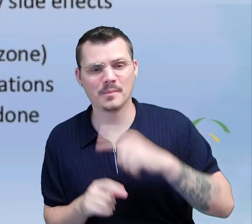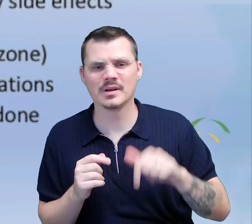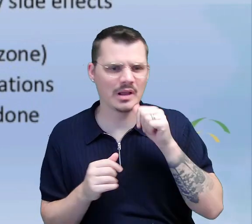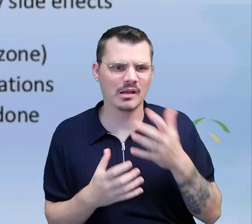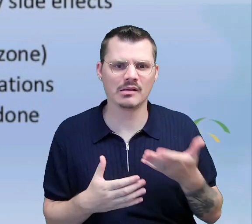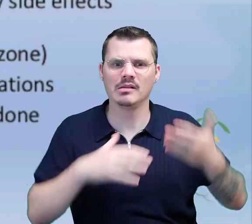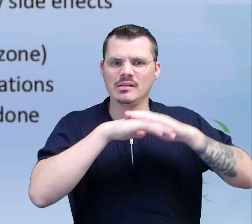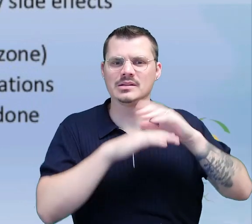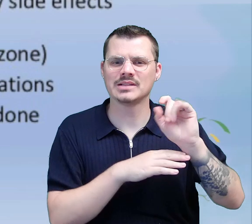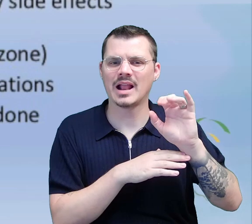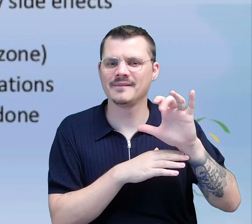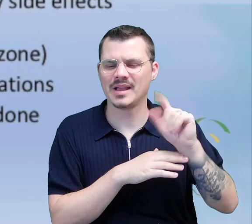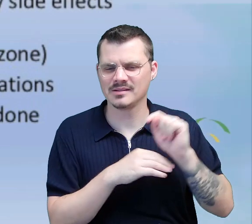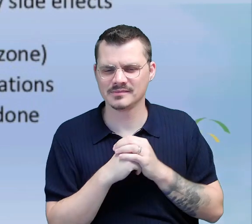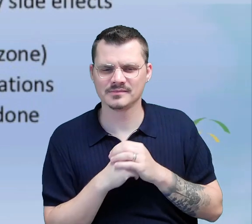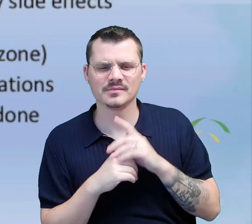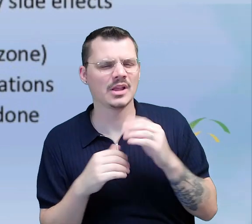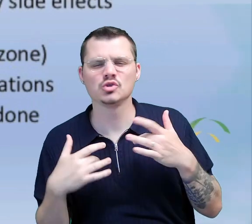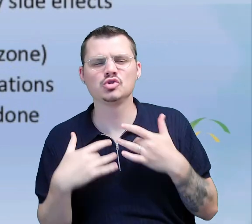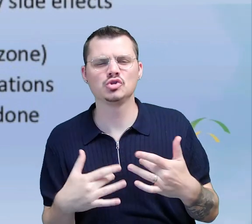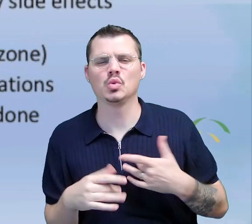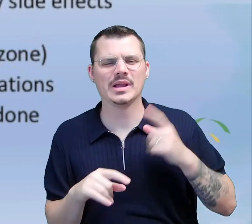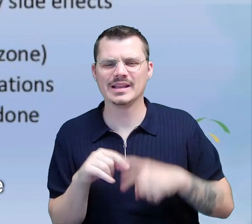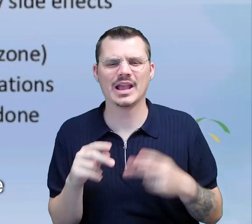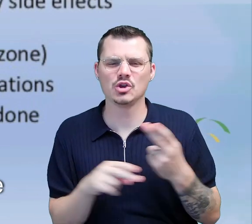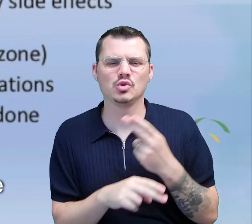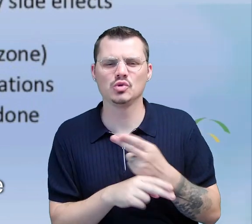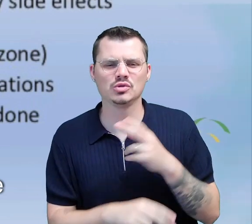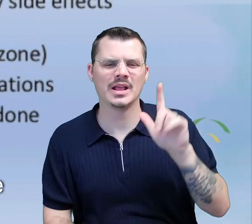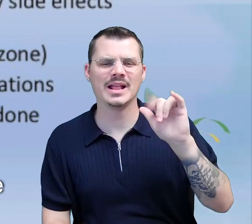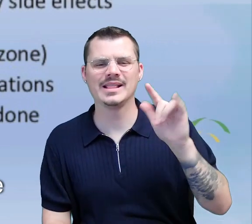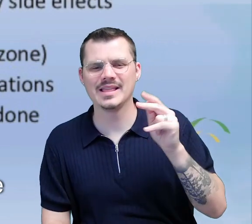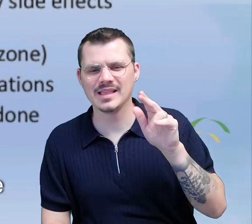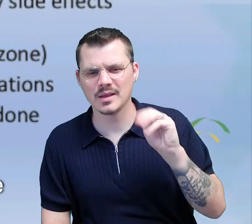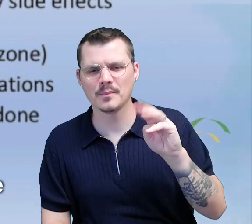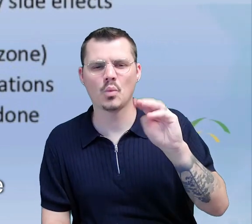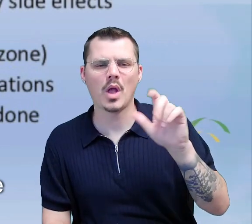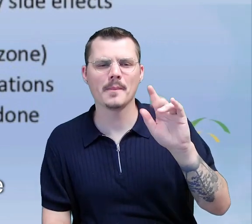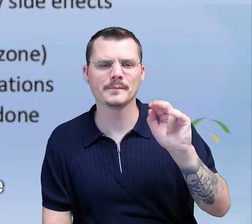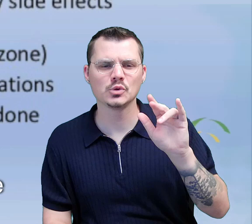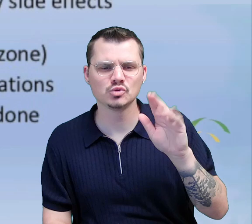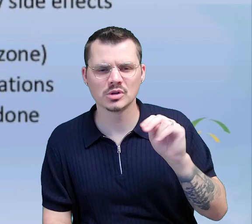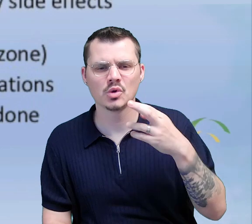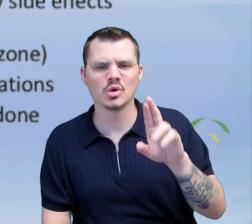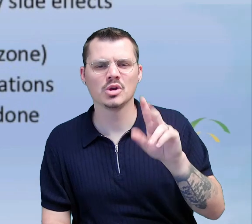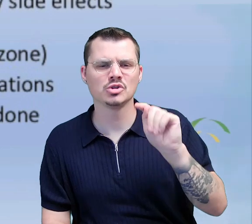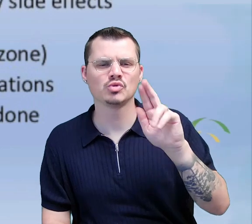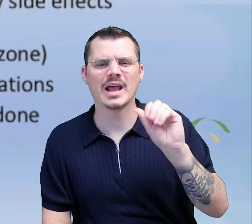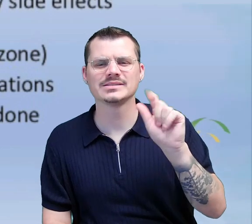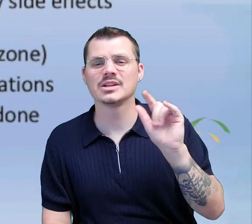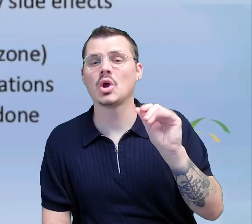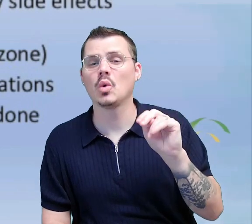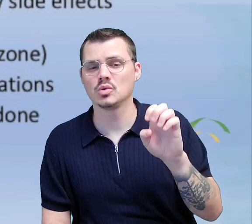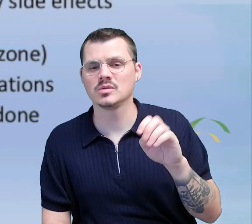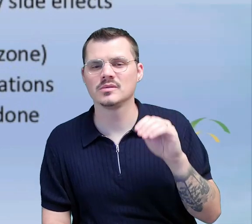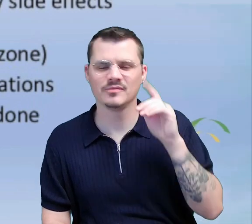effects. And we usually can't use lithium, Wellbutrin, and trazodone